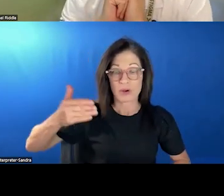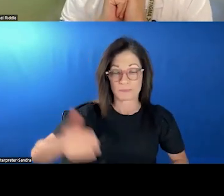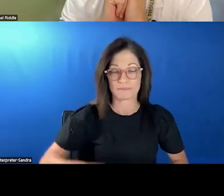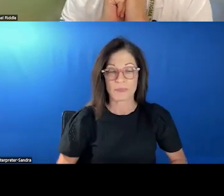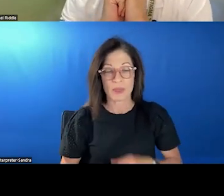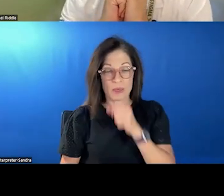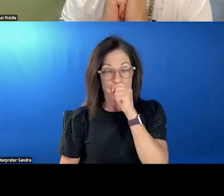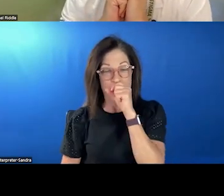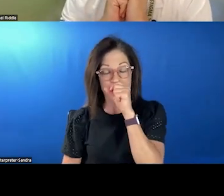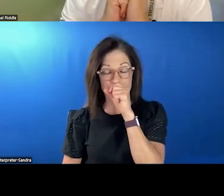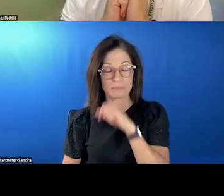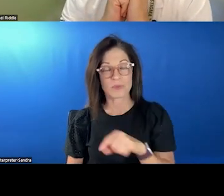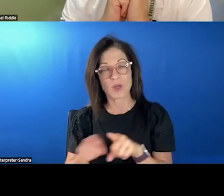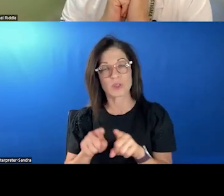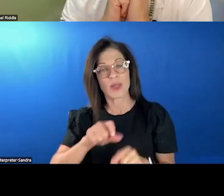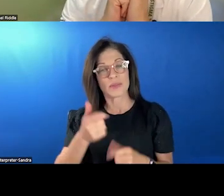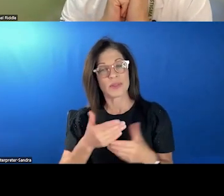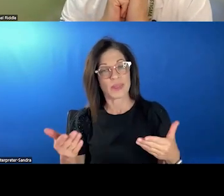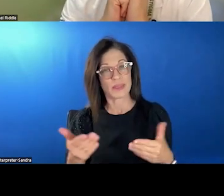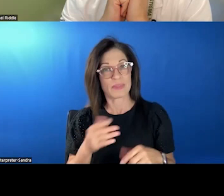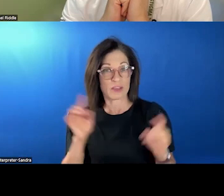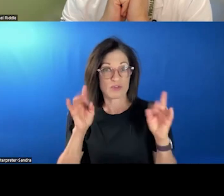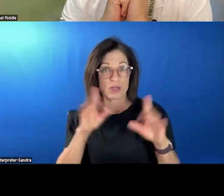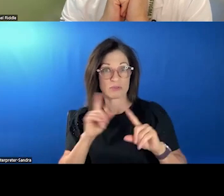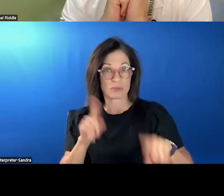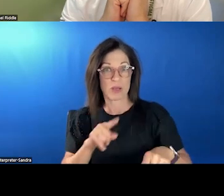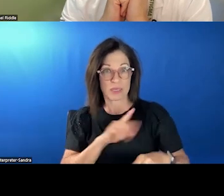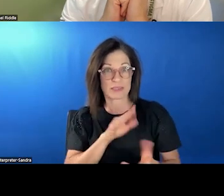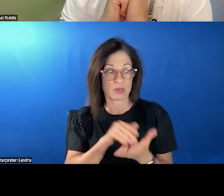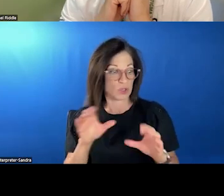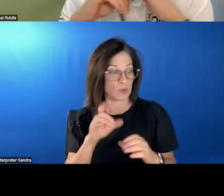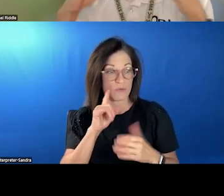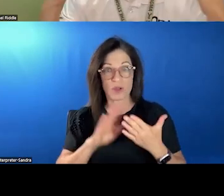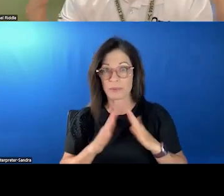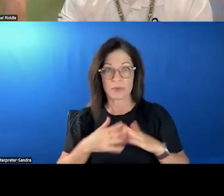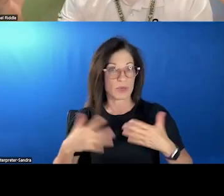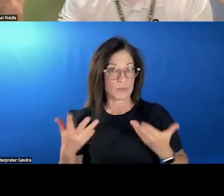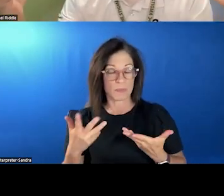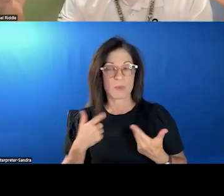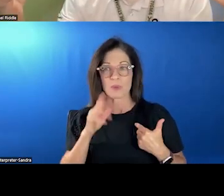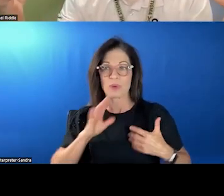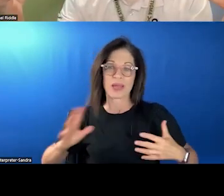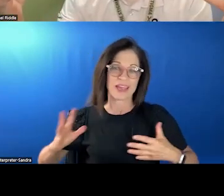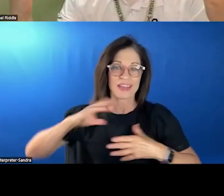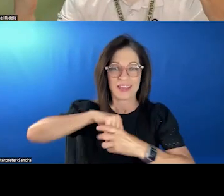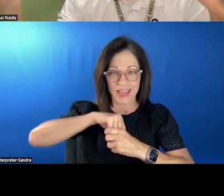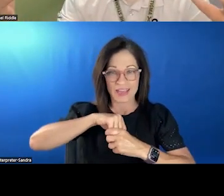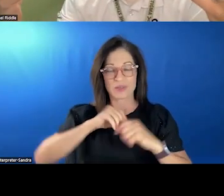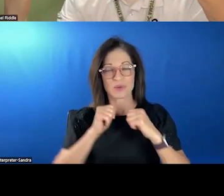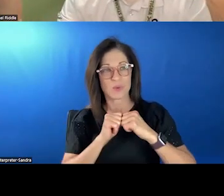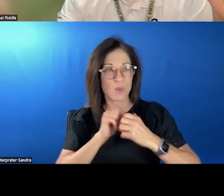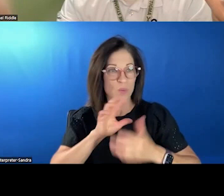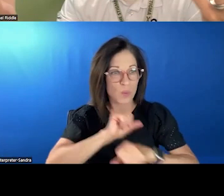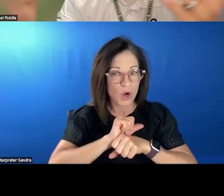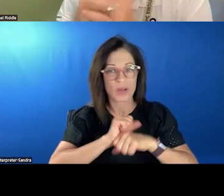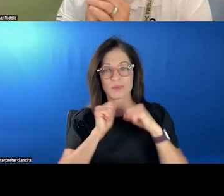that the crisis response centers really do for the communities is we engage with law enforcement